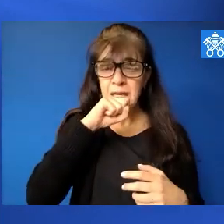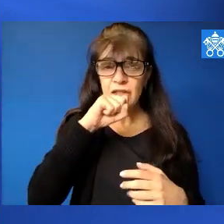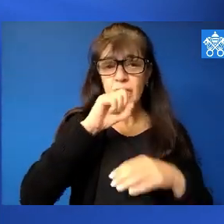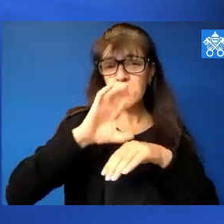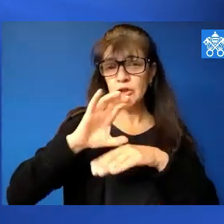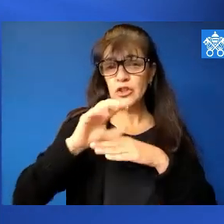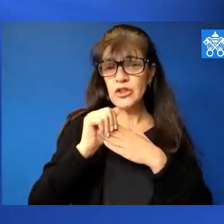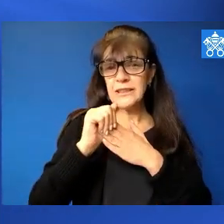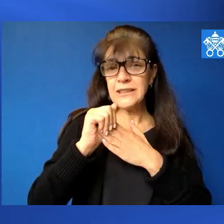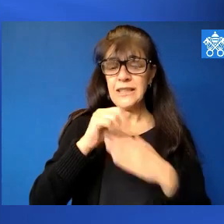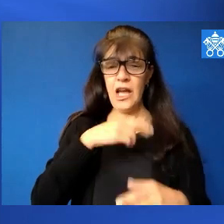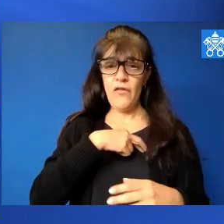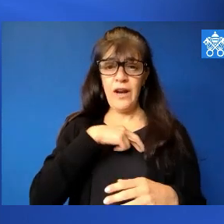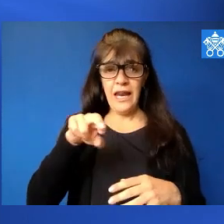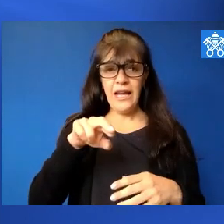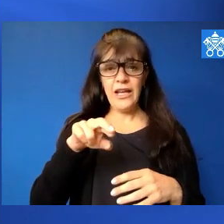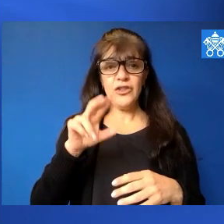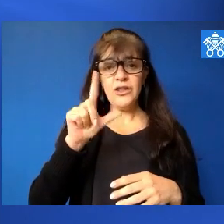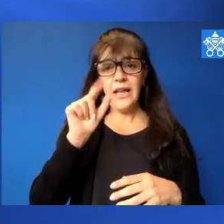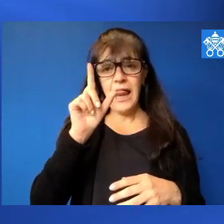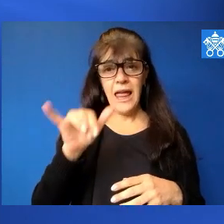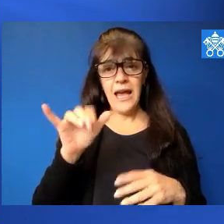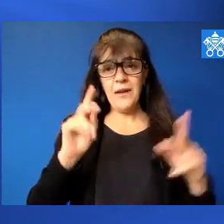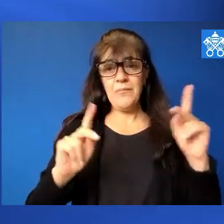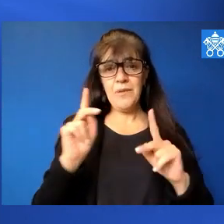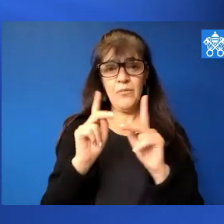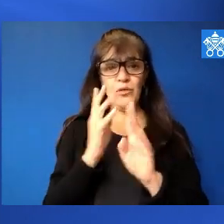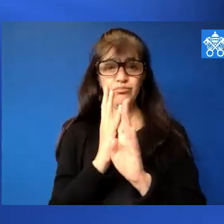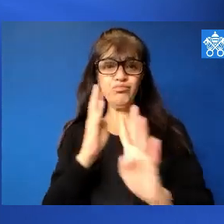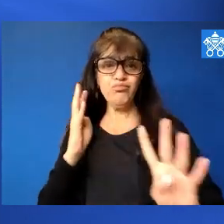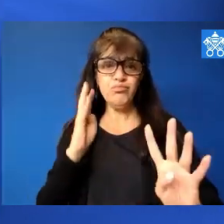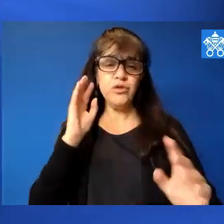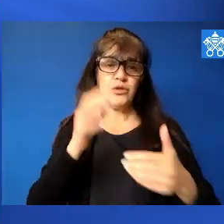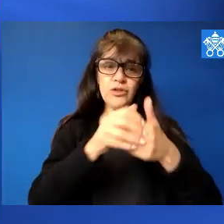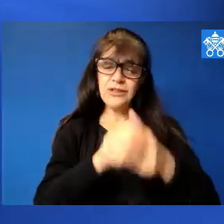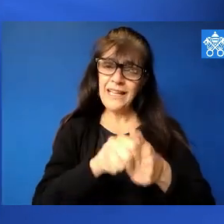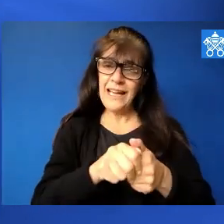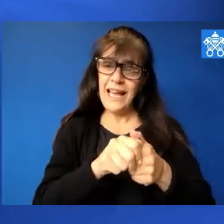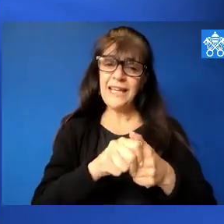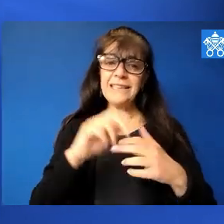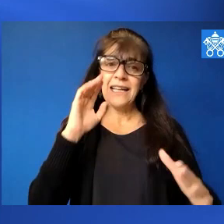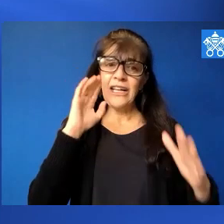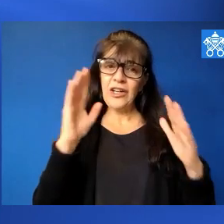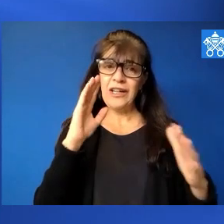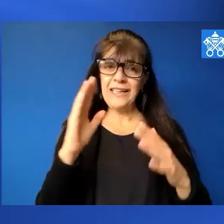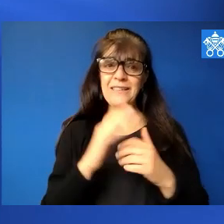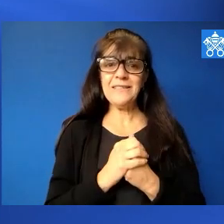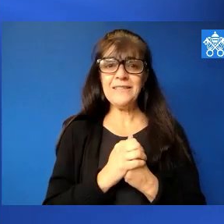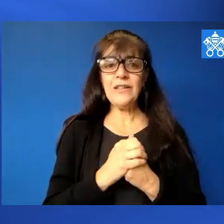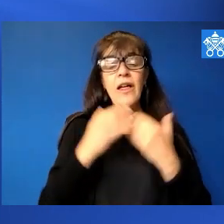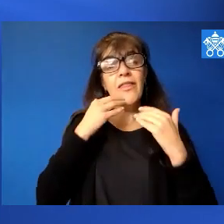leaders, and religious and lay people there, lining up just to shake hands and give him their